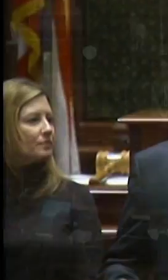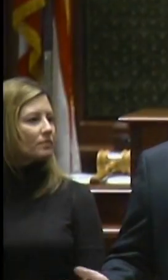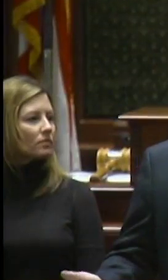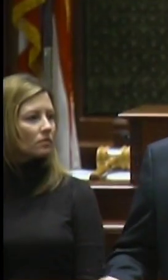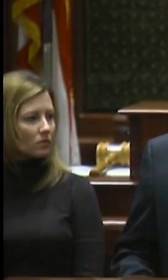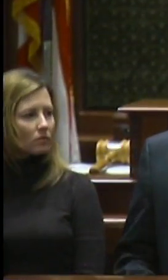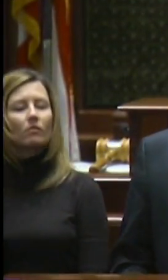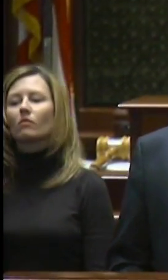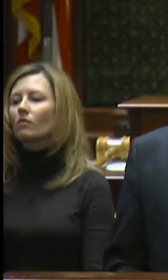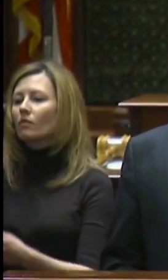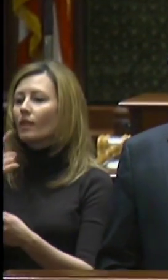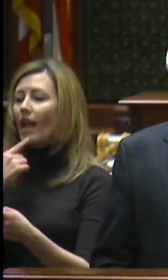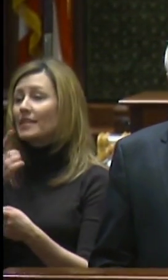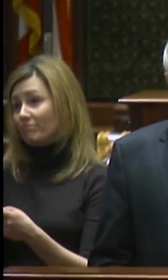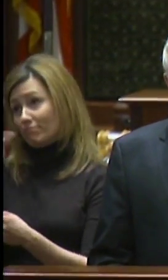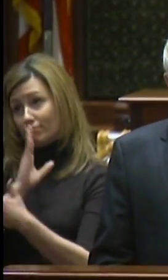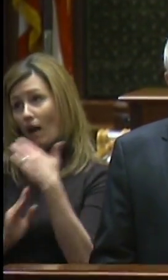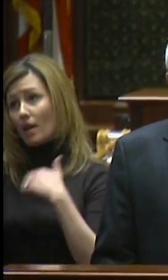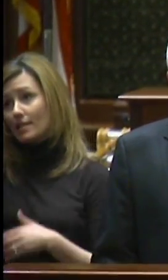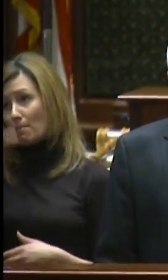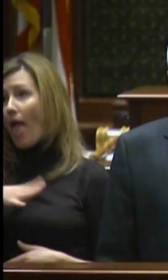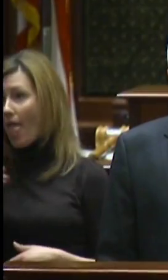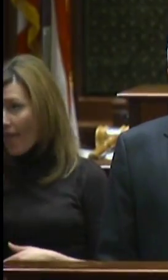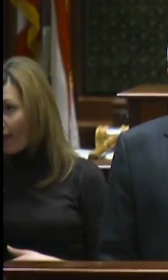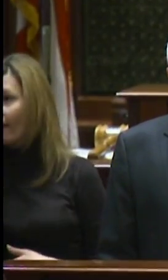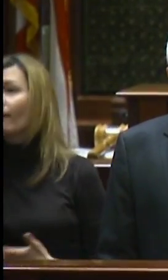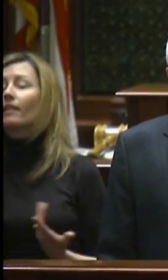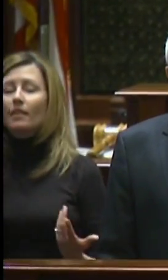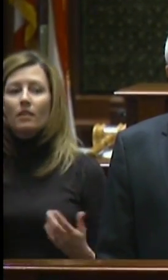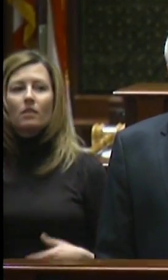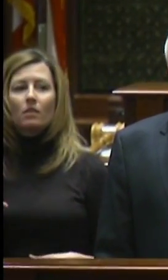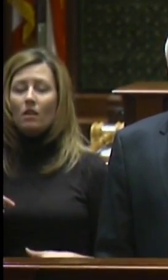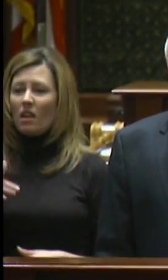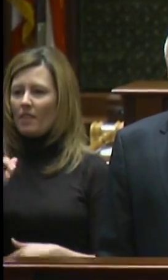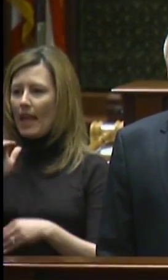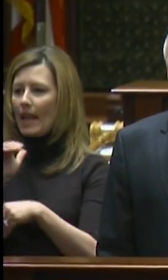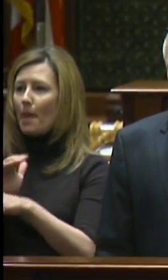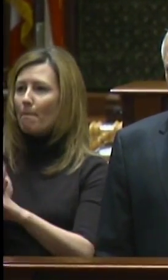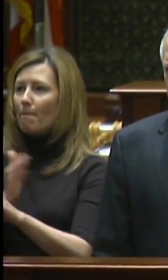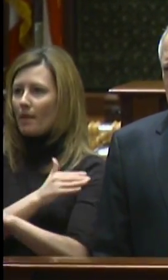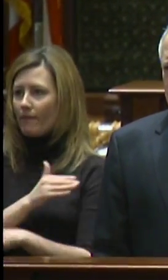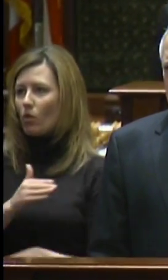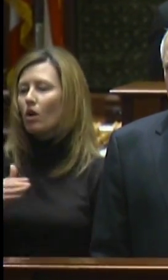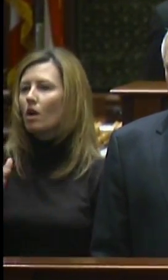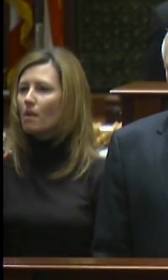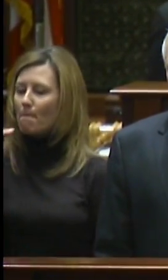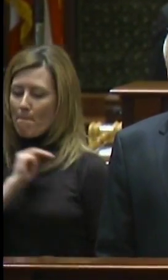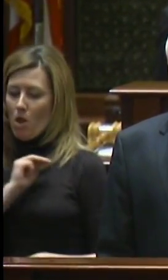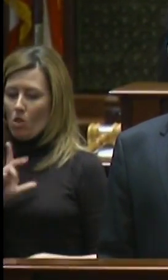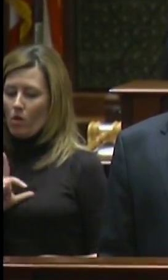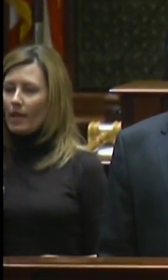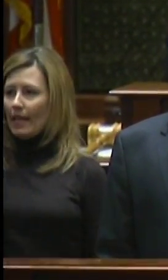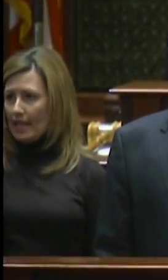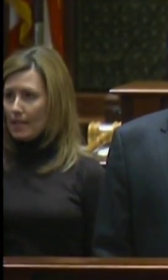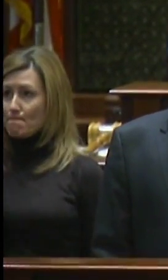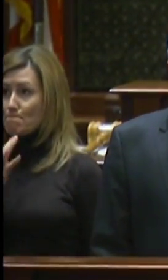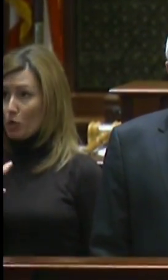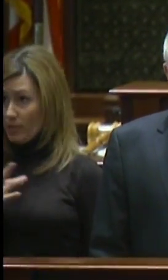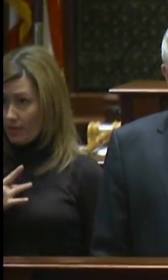I said Jesse White's a modest man. You know, we're on the eve of Dr. Martin Luther King's birthday. He would be